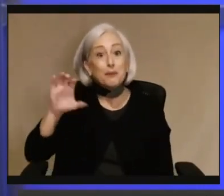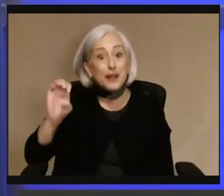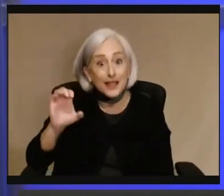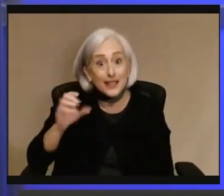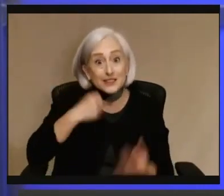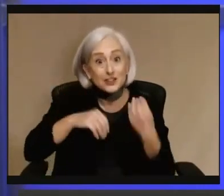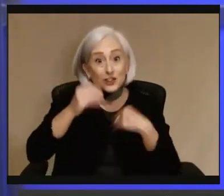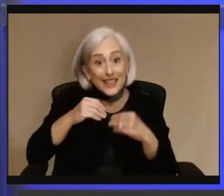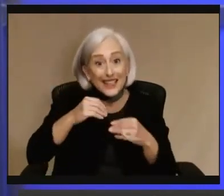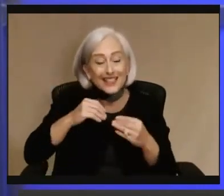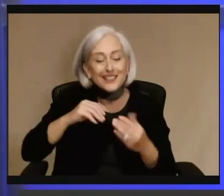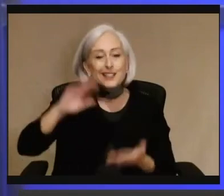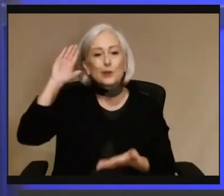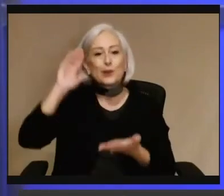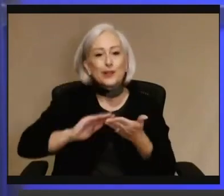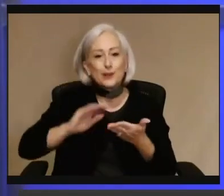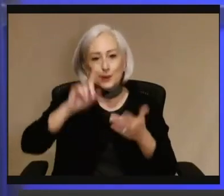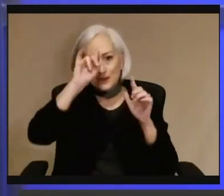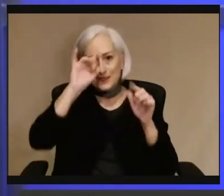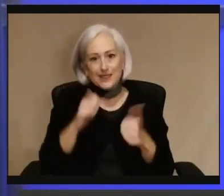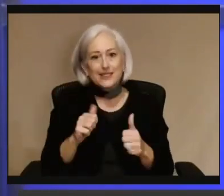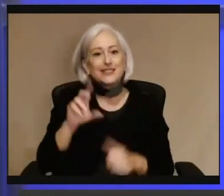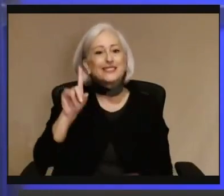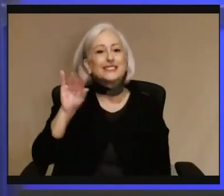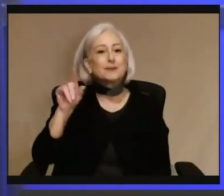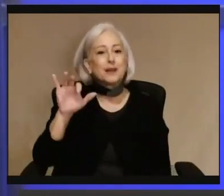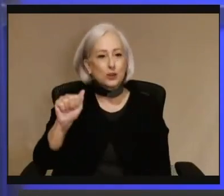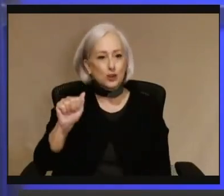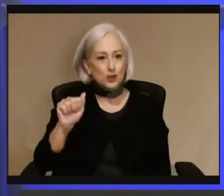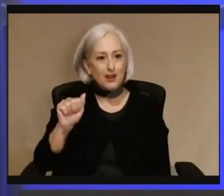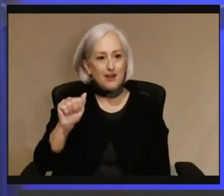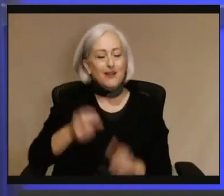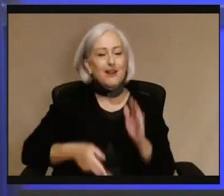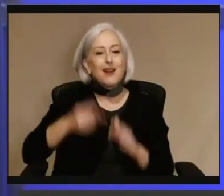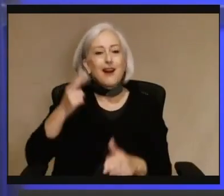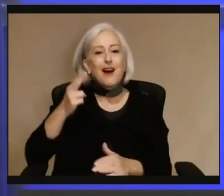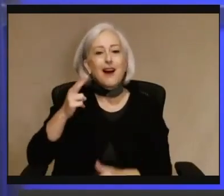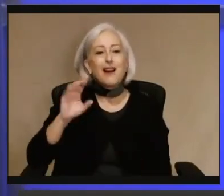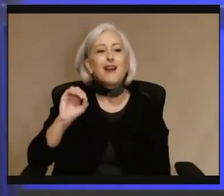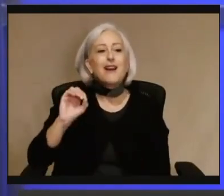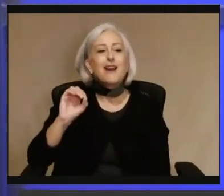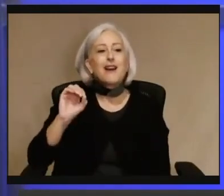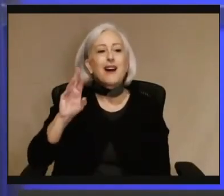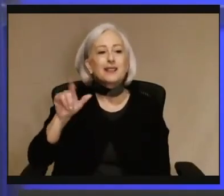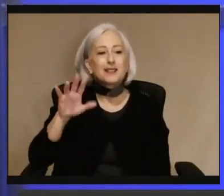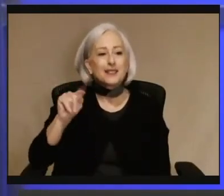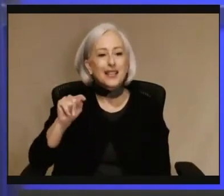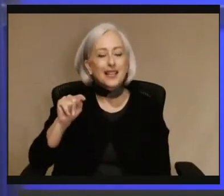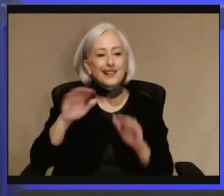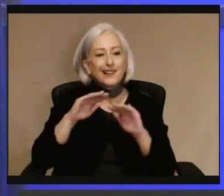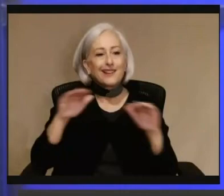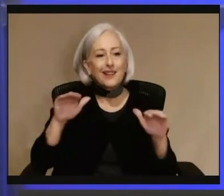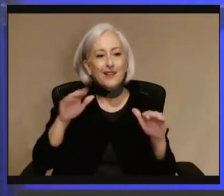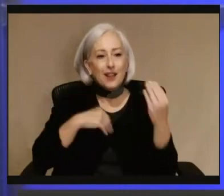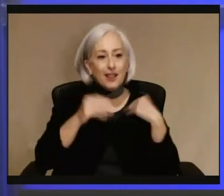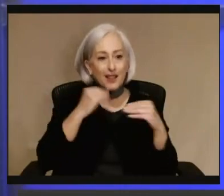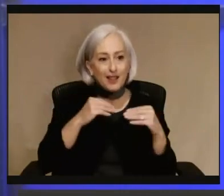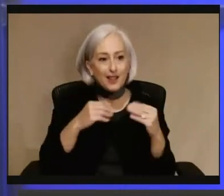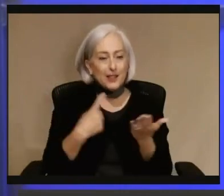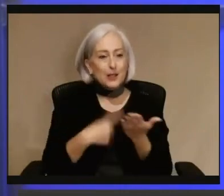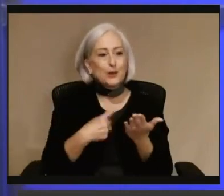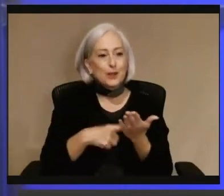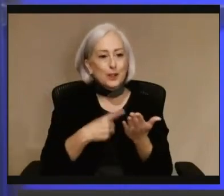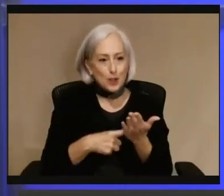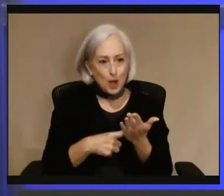high antioxidant levels in those veggies. So we spoke with Dr. Jessica Calendar-Rich, medical director, post-acute continuum of